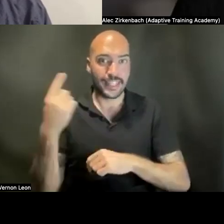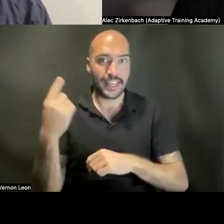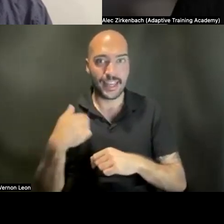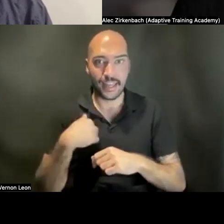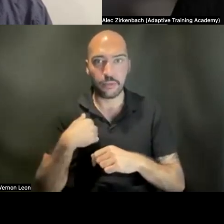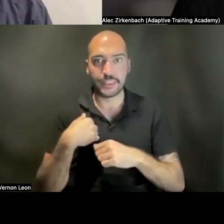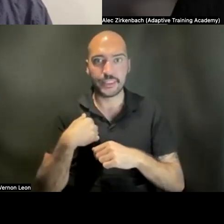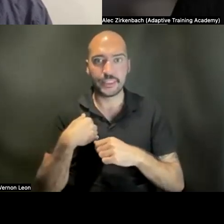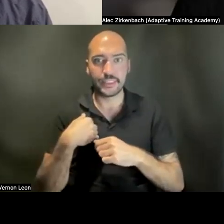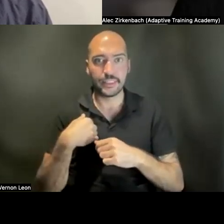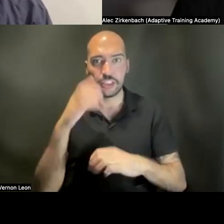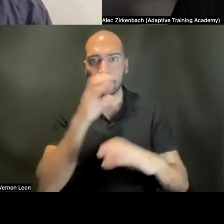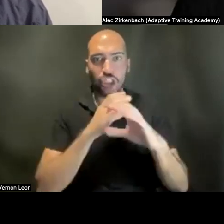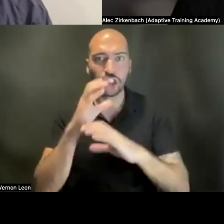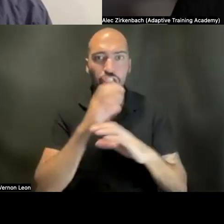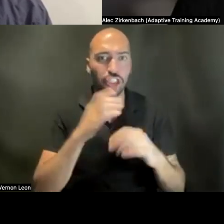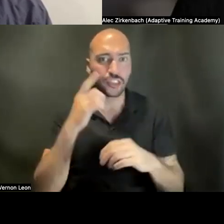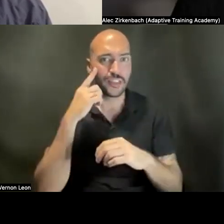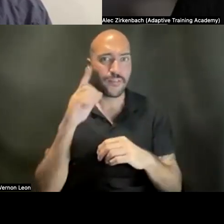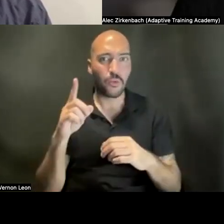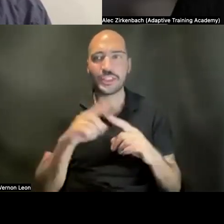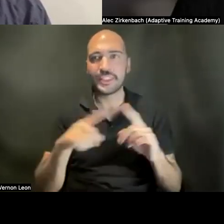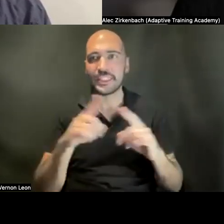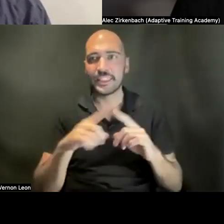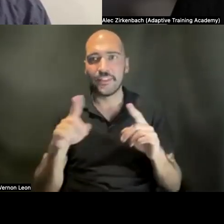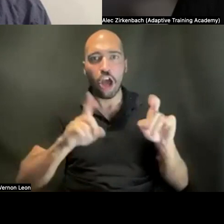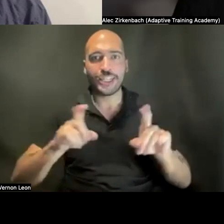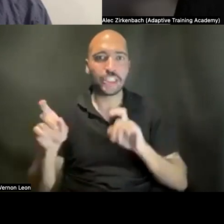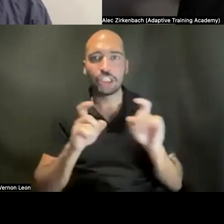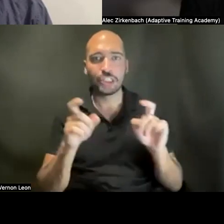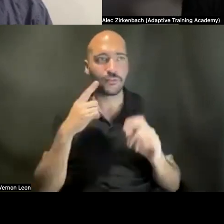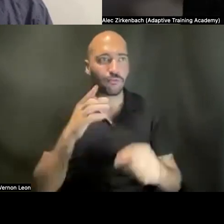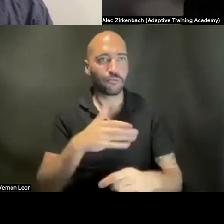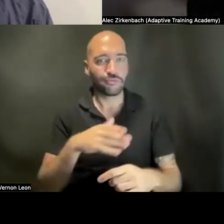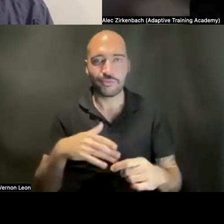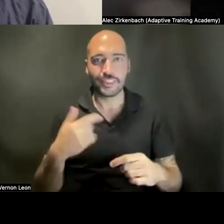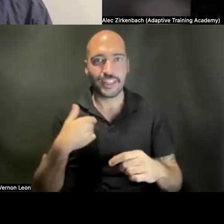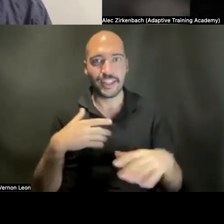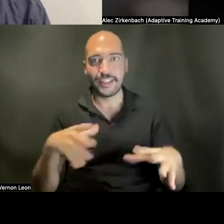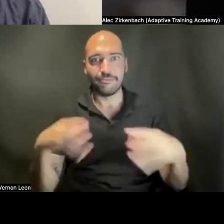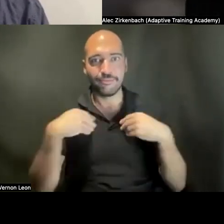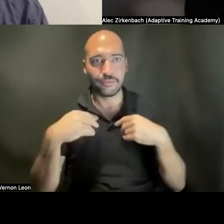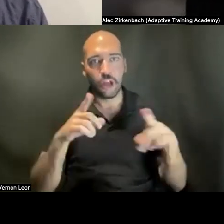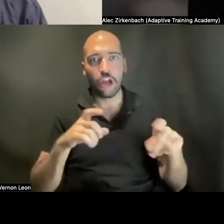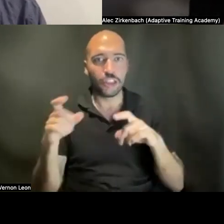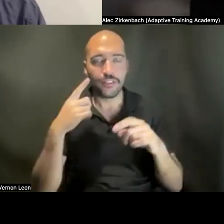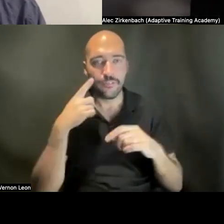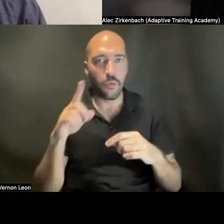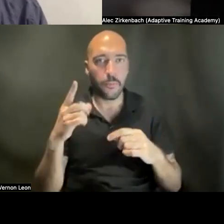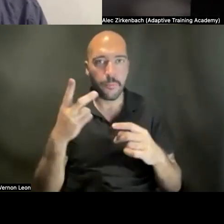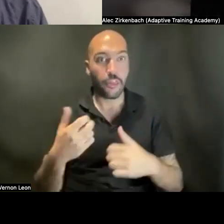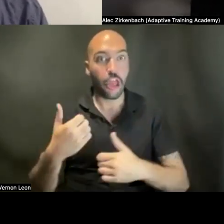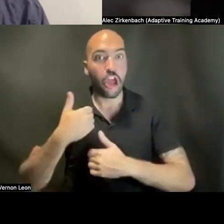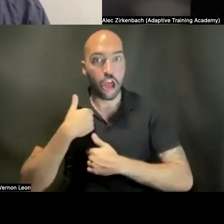was searching for auditions and different things. So I ended up taking auditions for both the